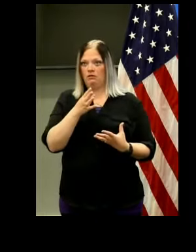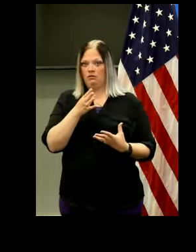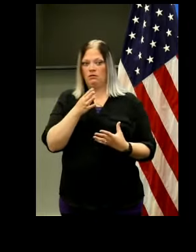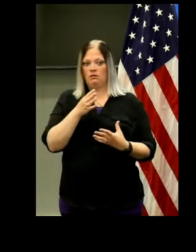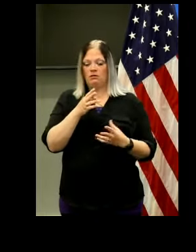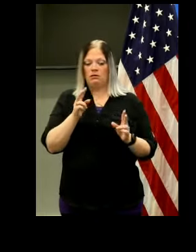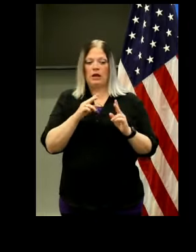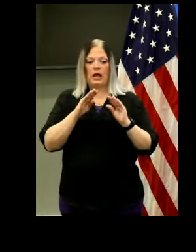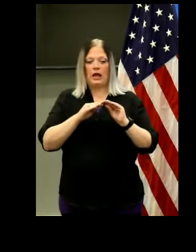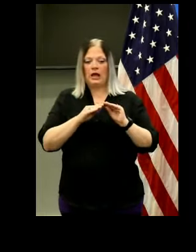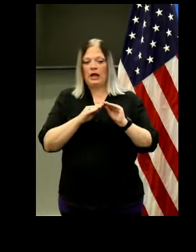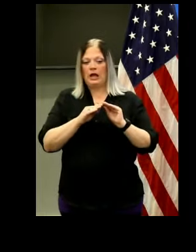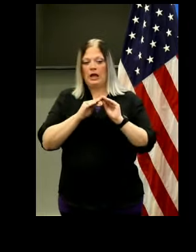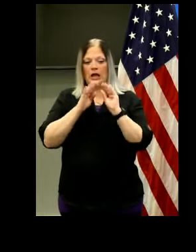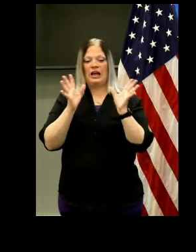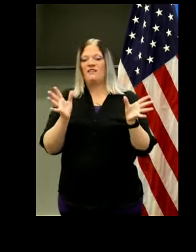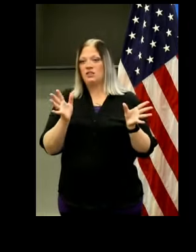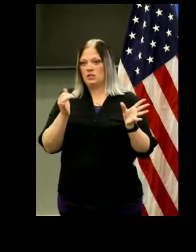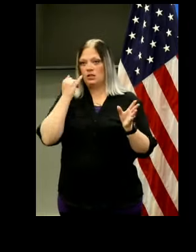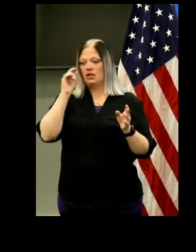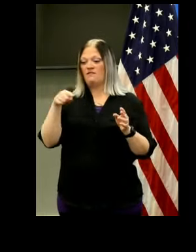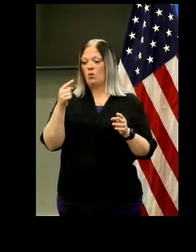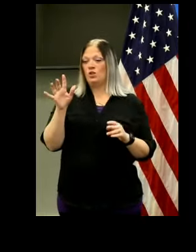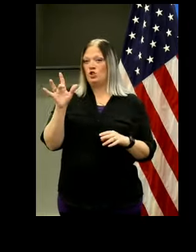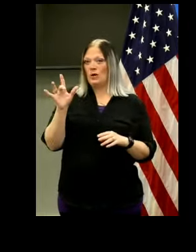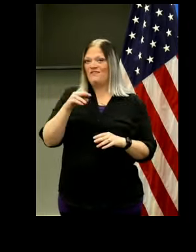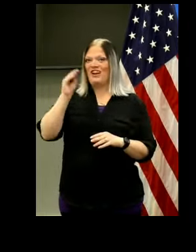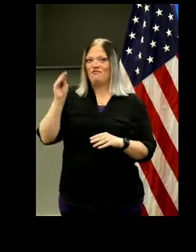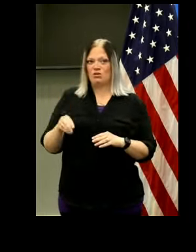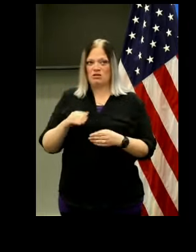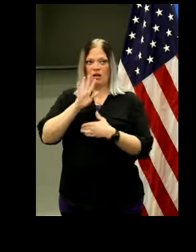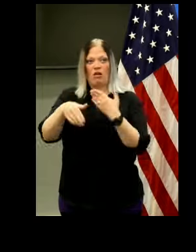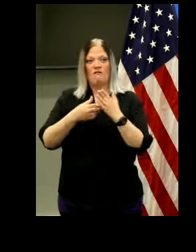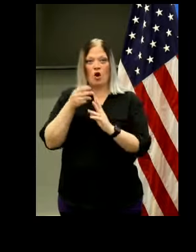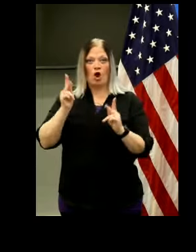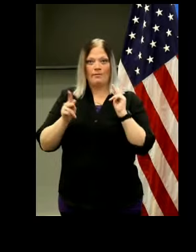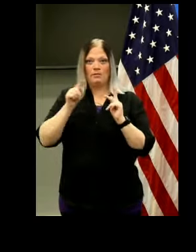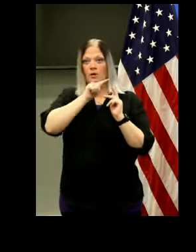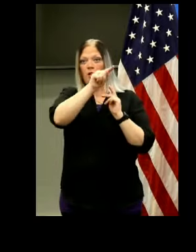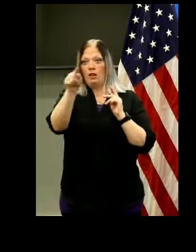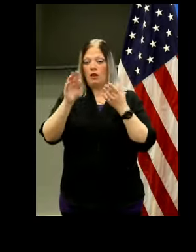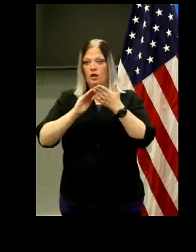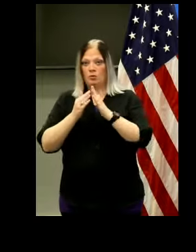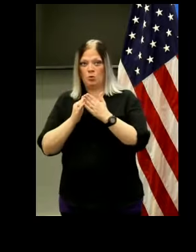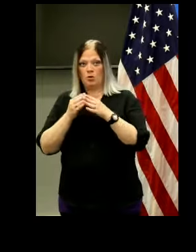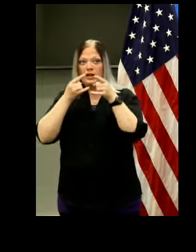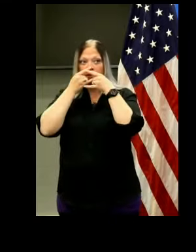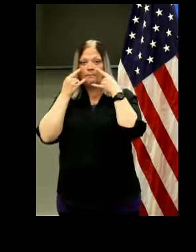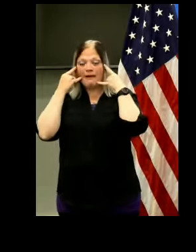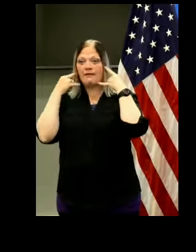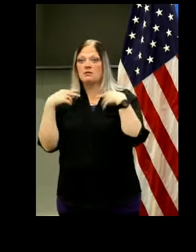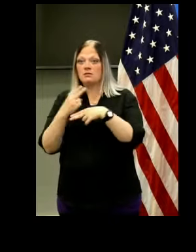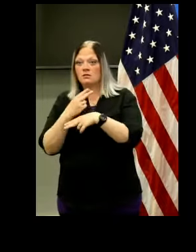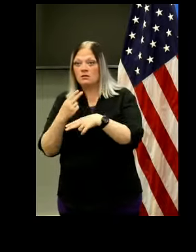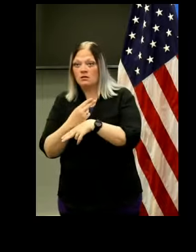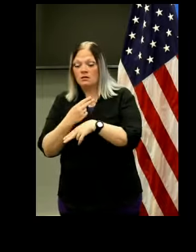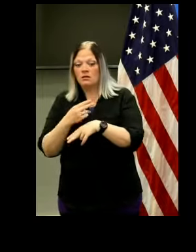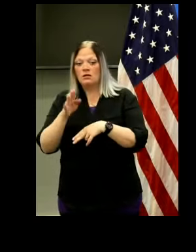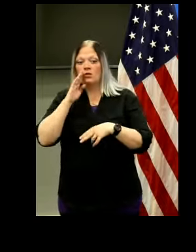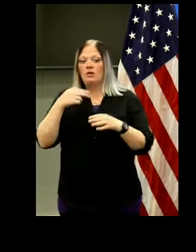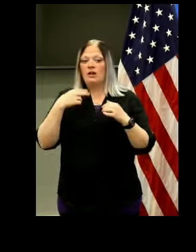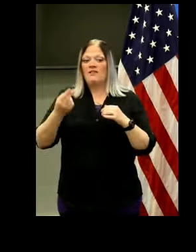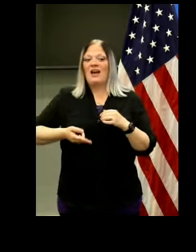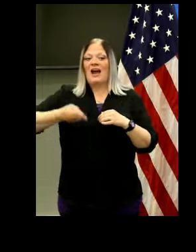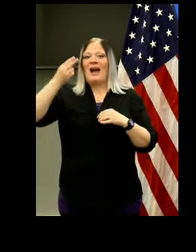very obviously if only 25% of people in our community wear face masks when they go out, we're going to have a much